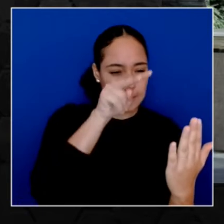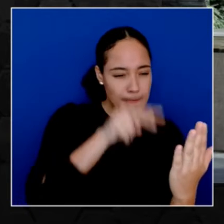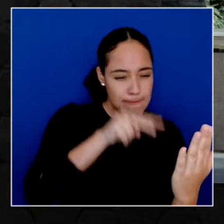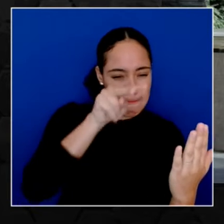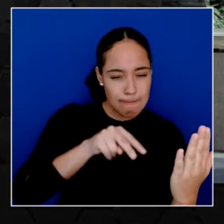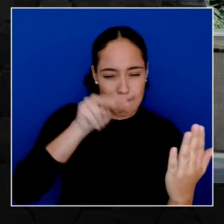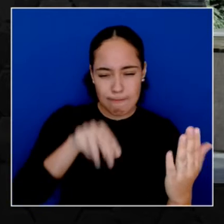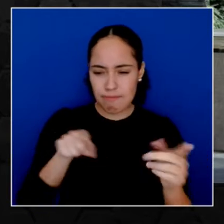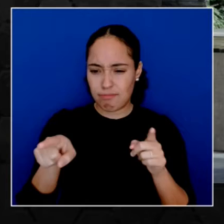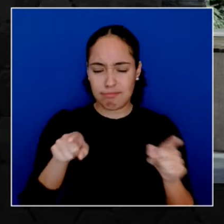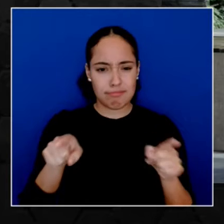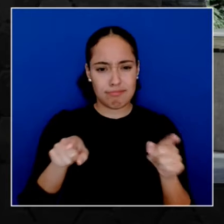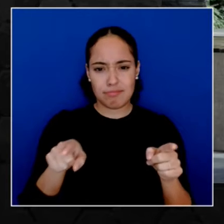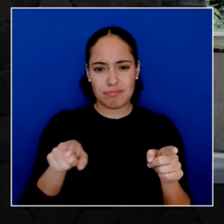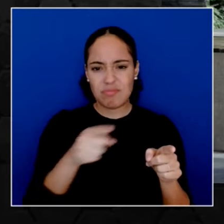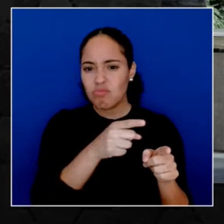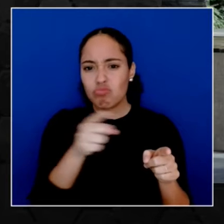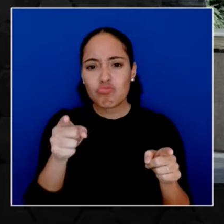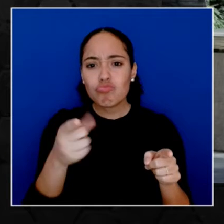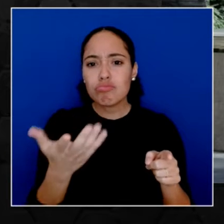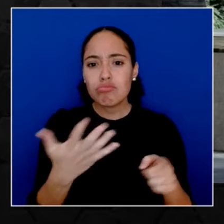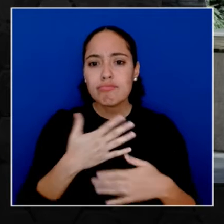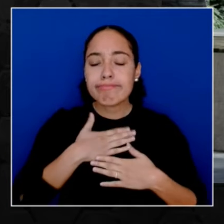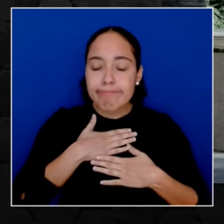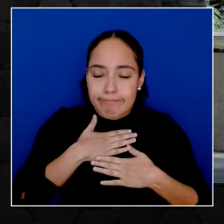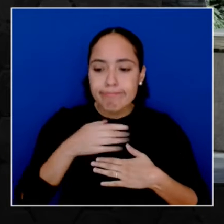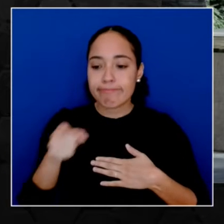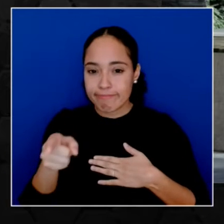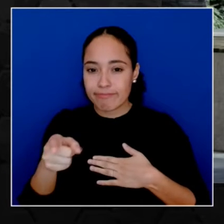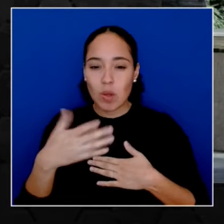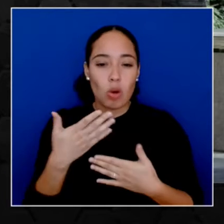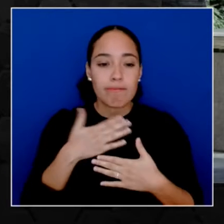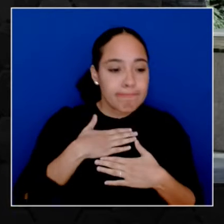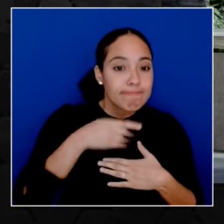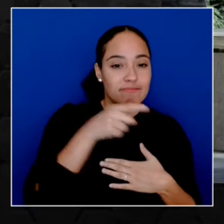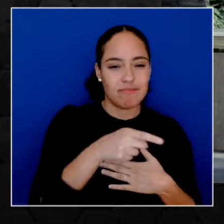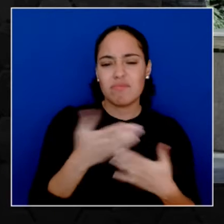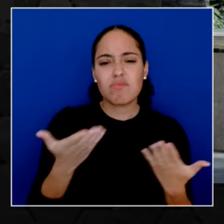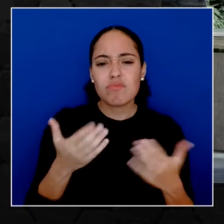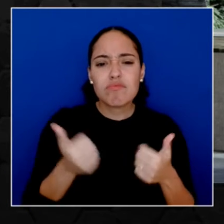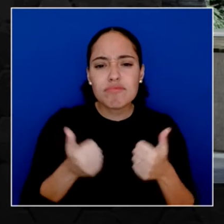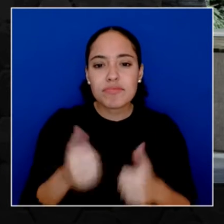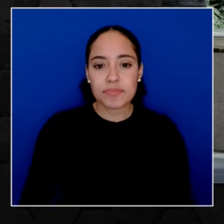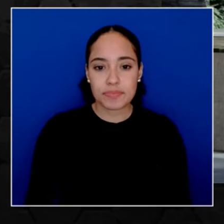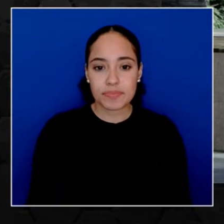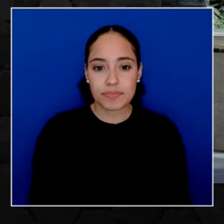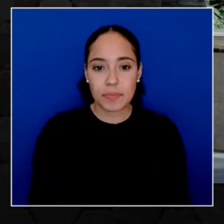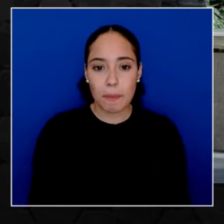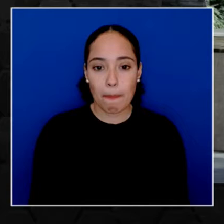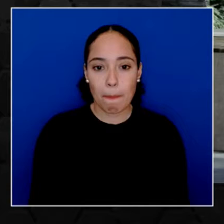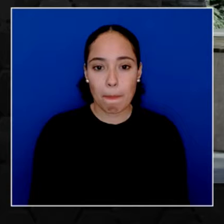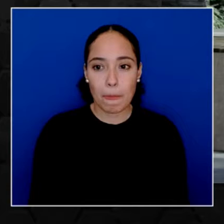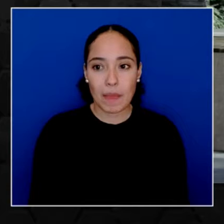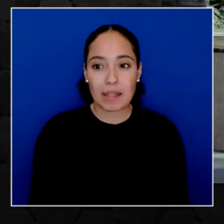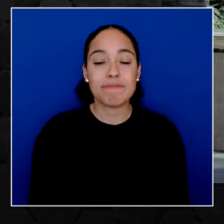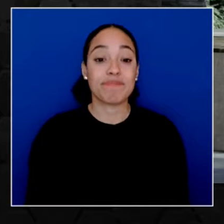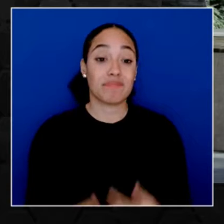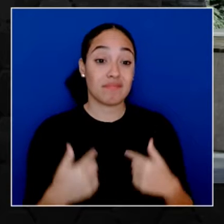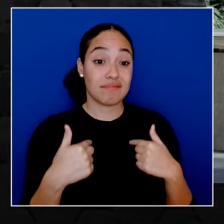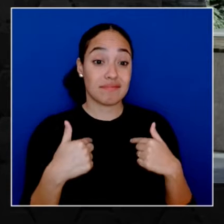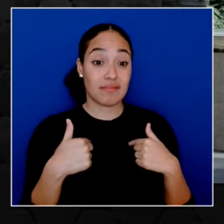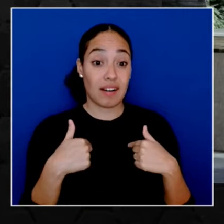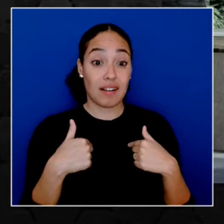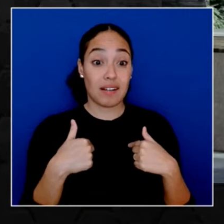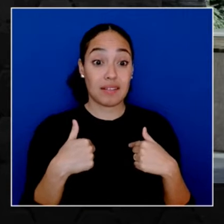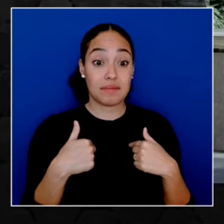this. Yes. So I had an opportunity to learn deep learning from Microsoft Learn